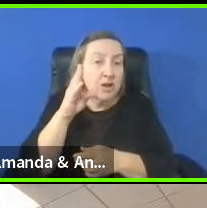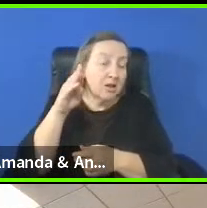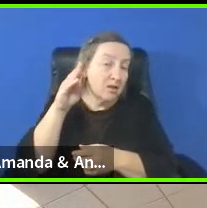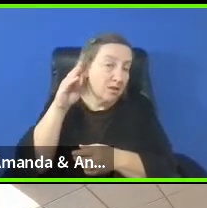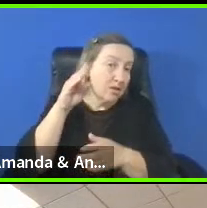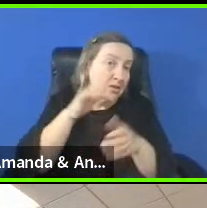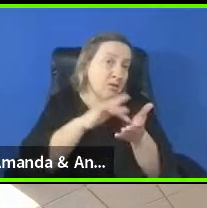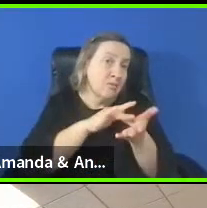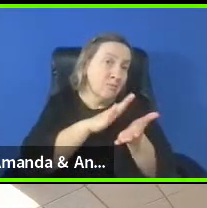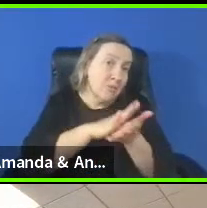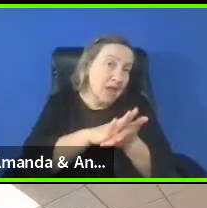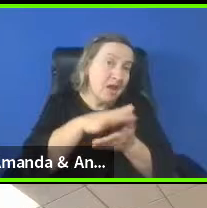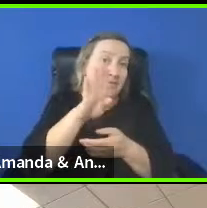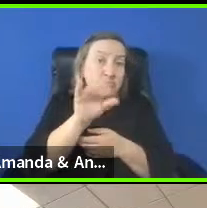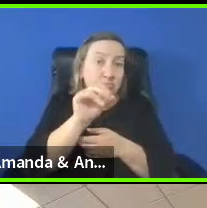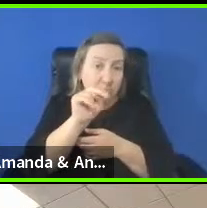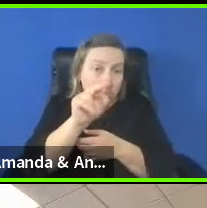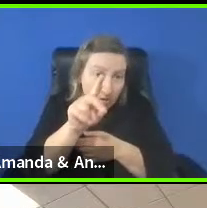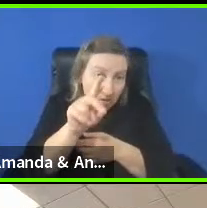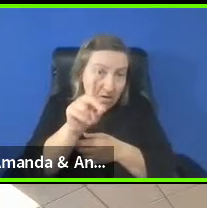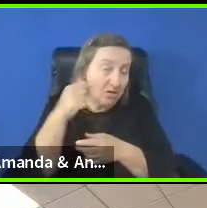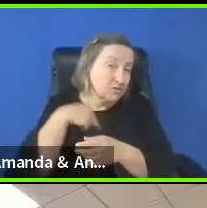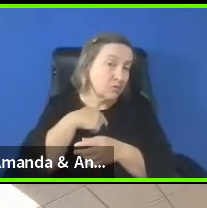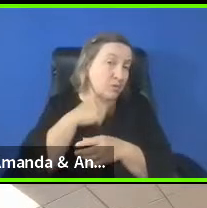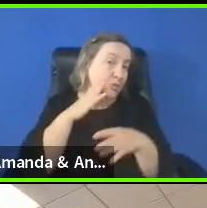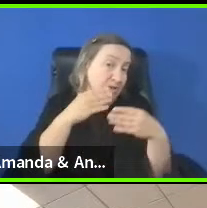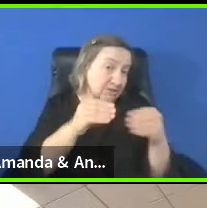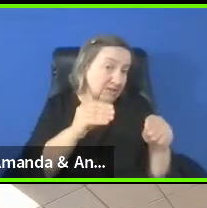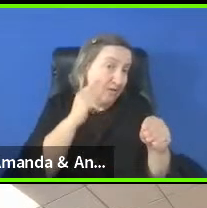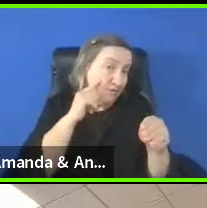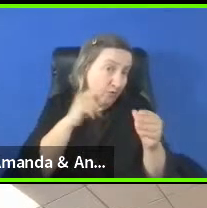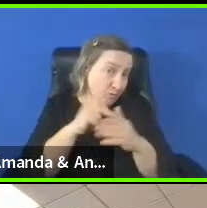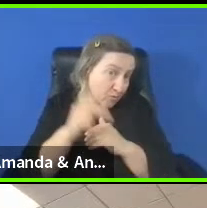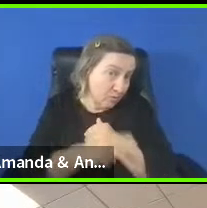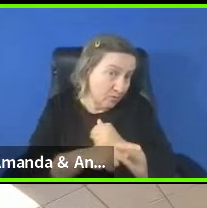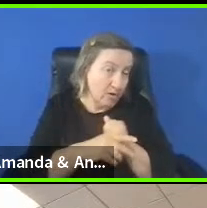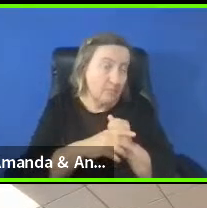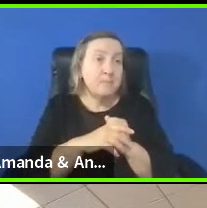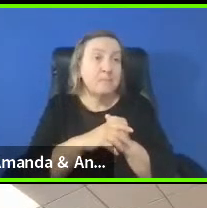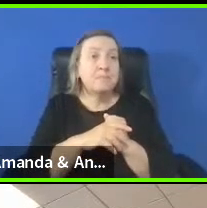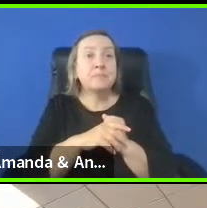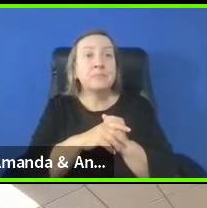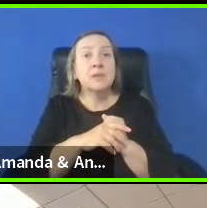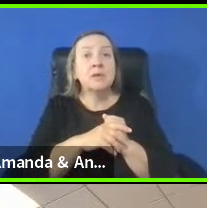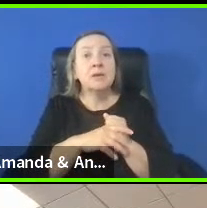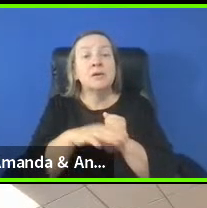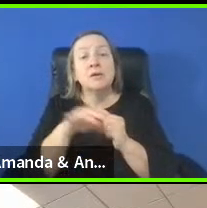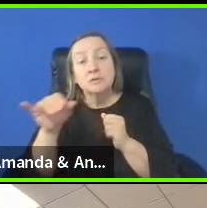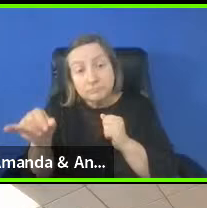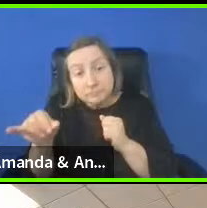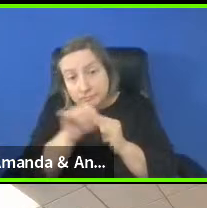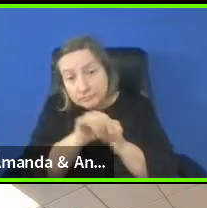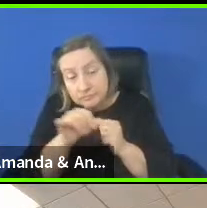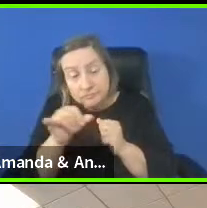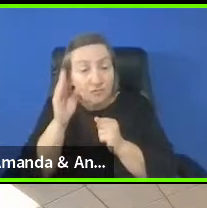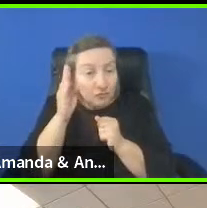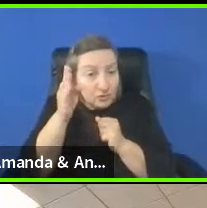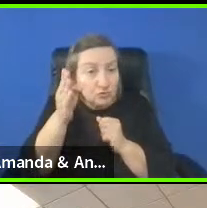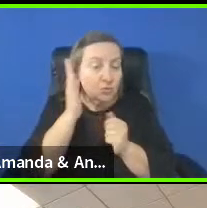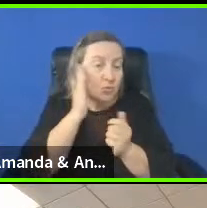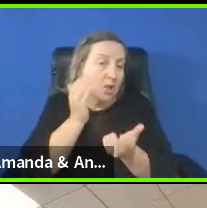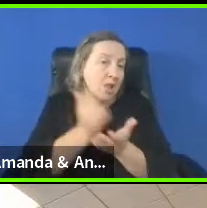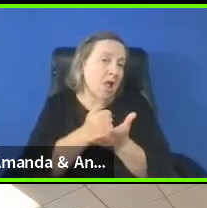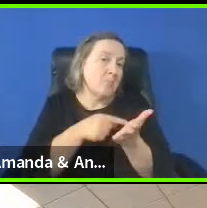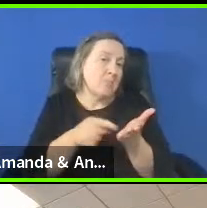off bonds that we will sell for this program, they will also in the future help pay